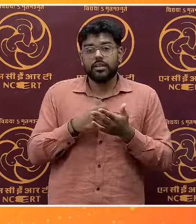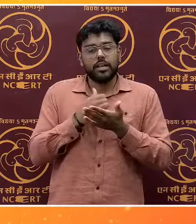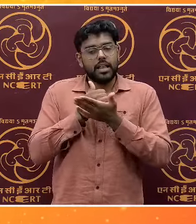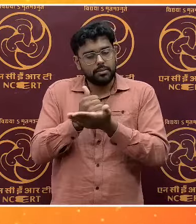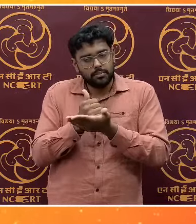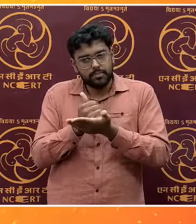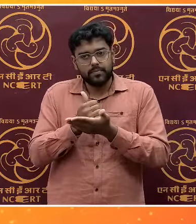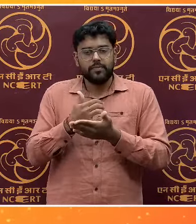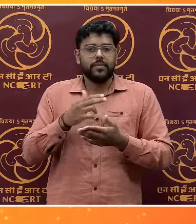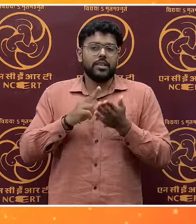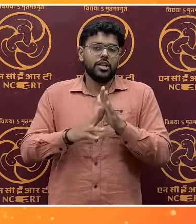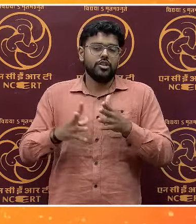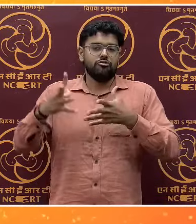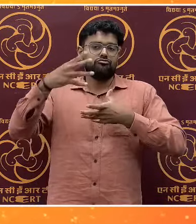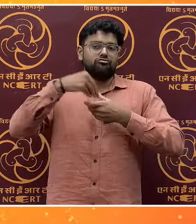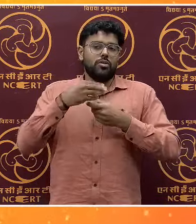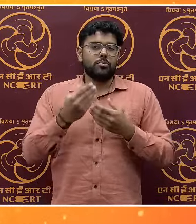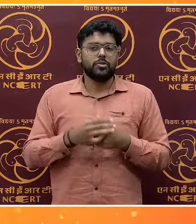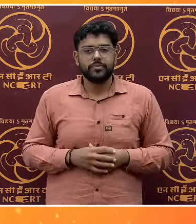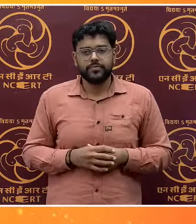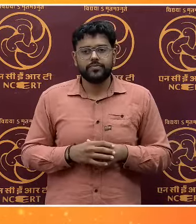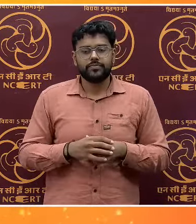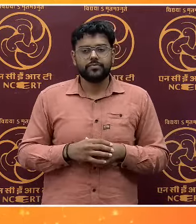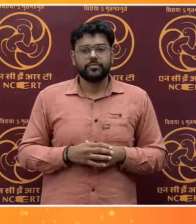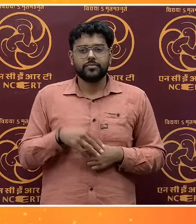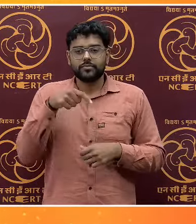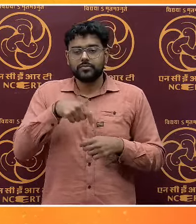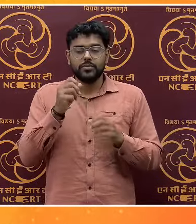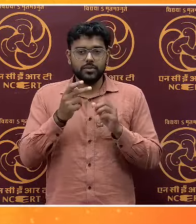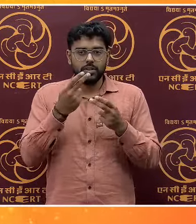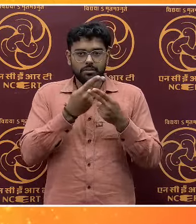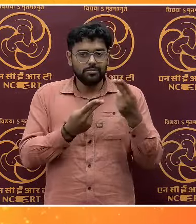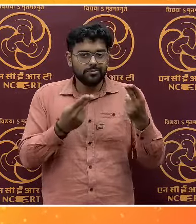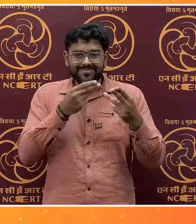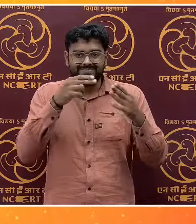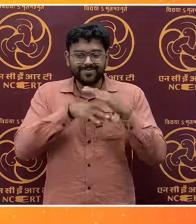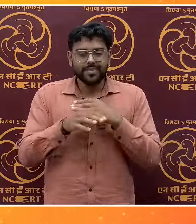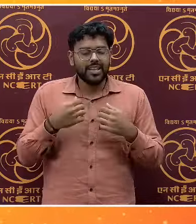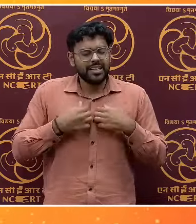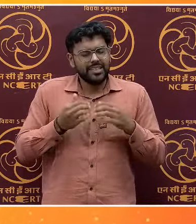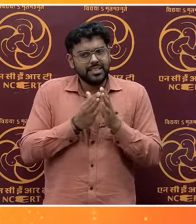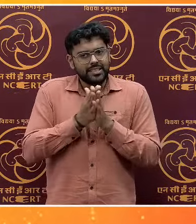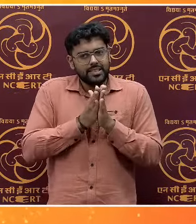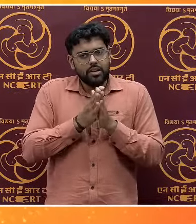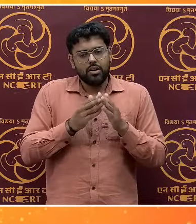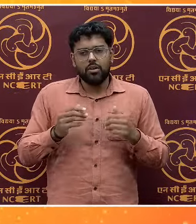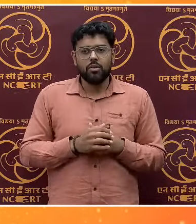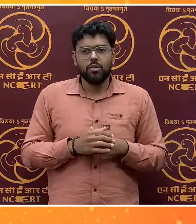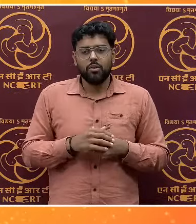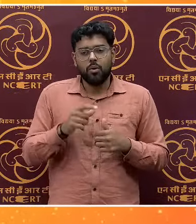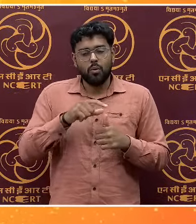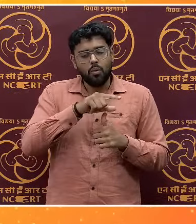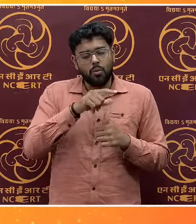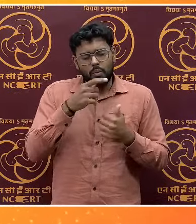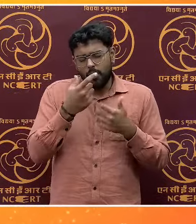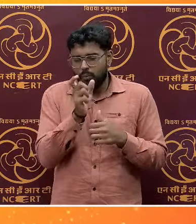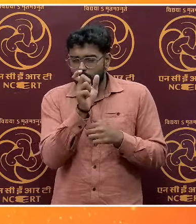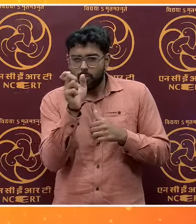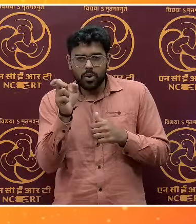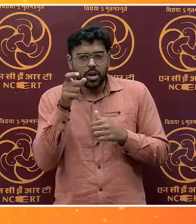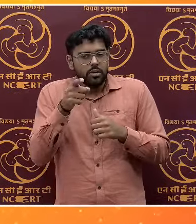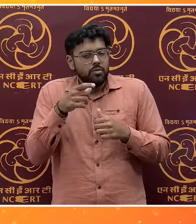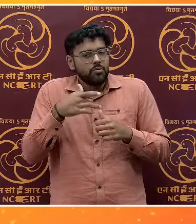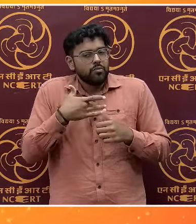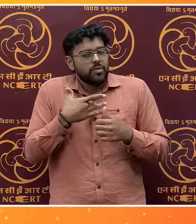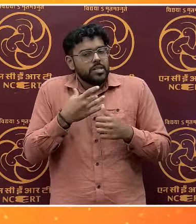that. Yeah, and ma'am, moving to the poetry, Mm, it's very interesting. Every word will touch your soul. great.